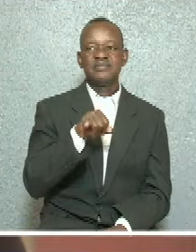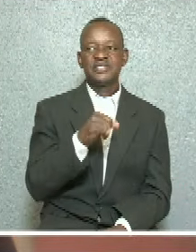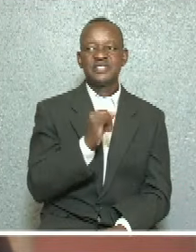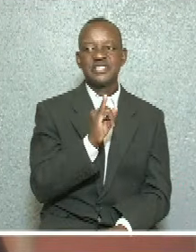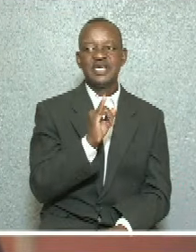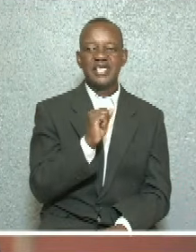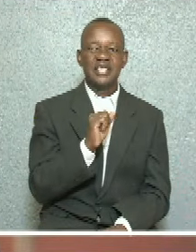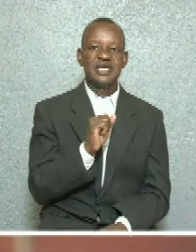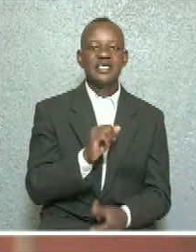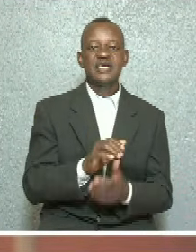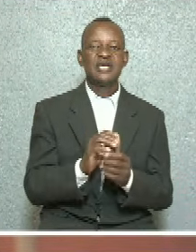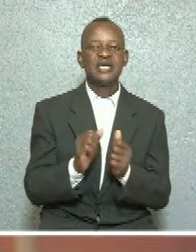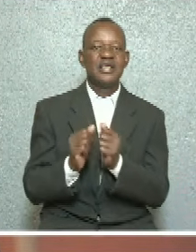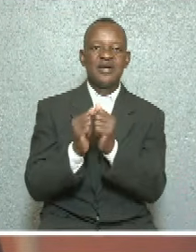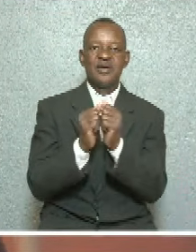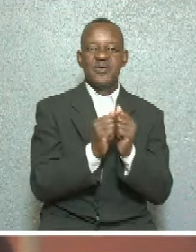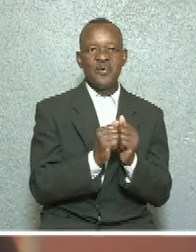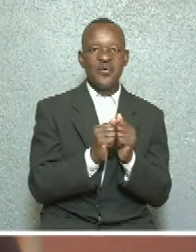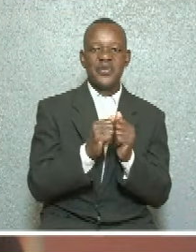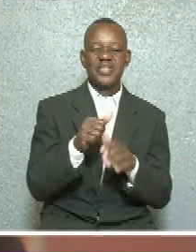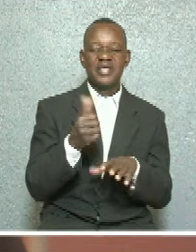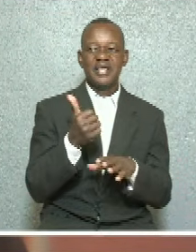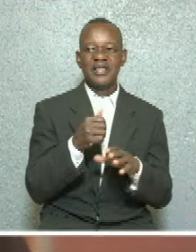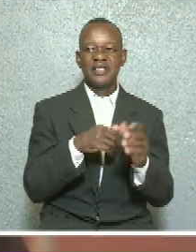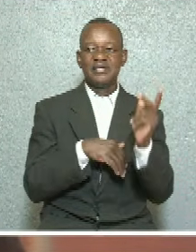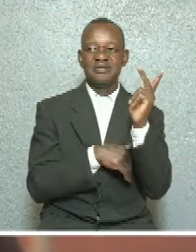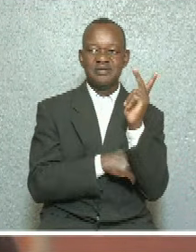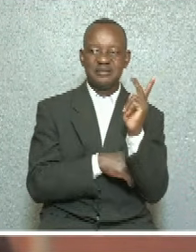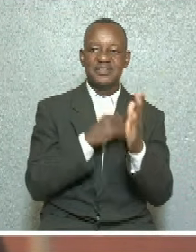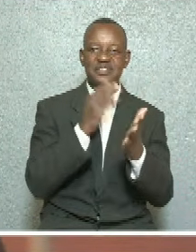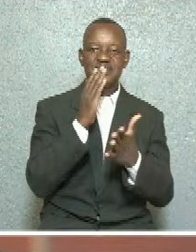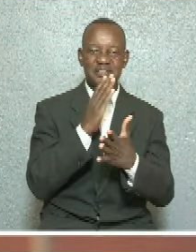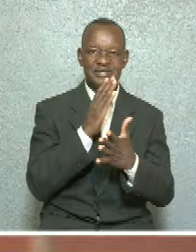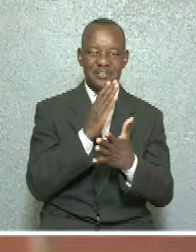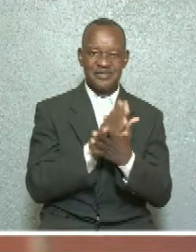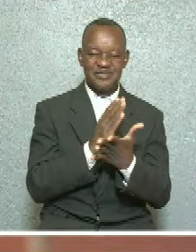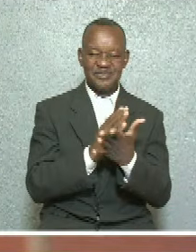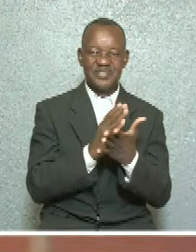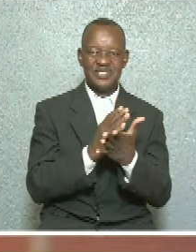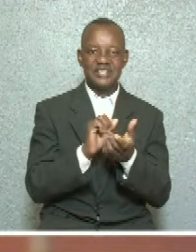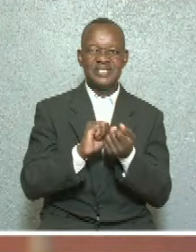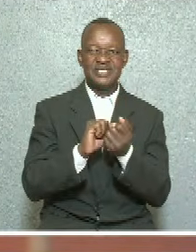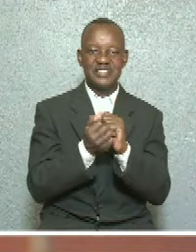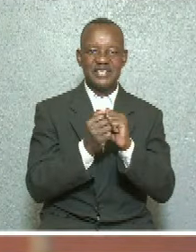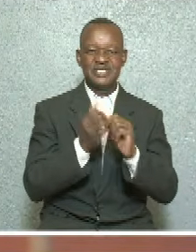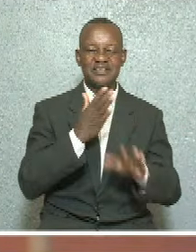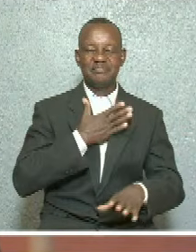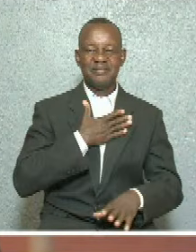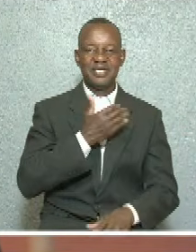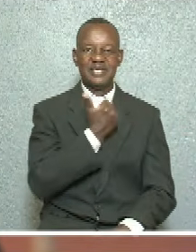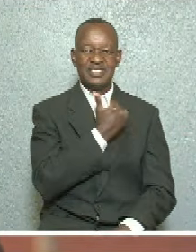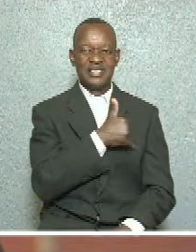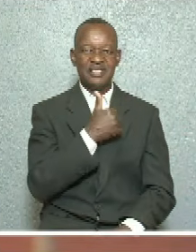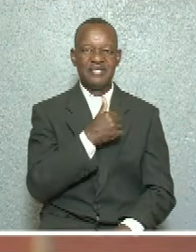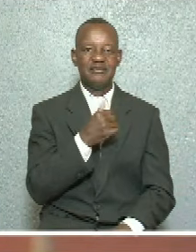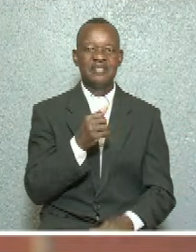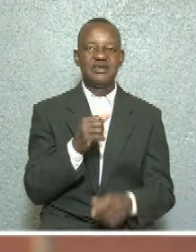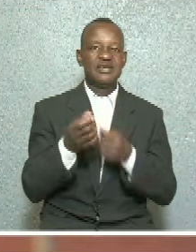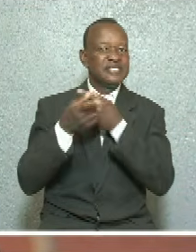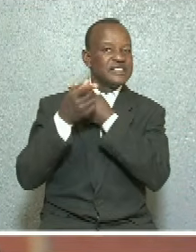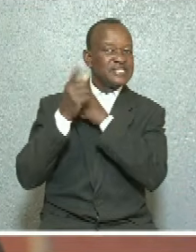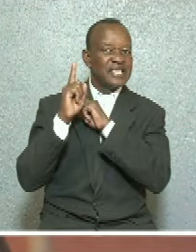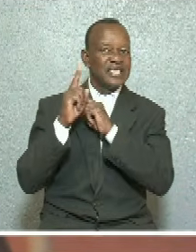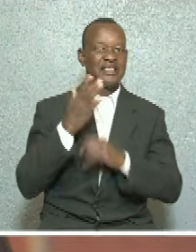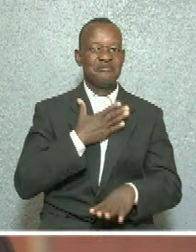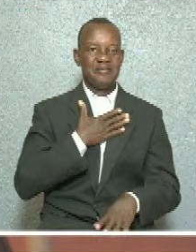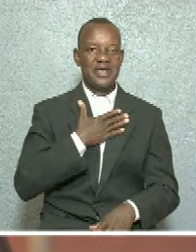have changed our life as parents. And with my life, it wasn't easy. I went through a lot.